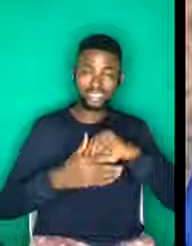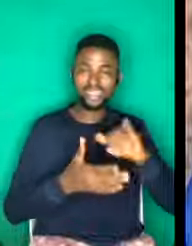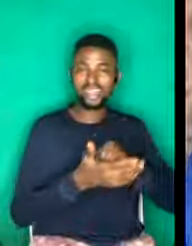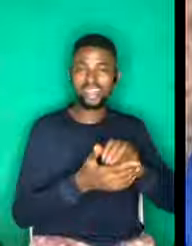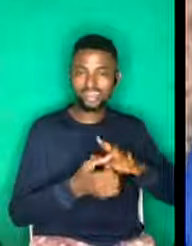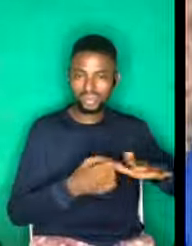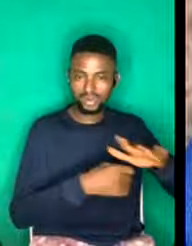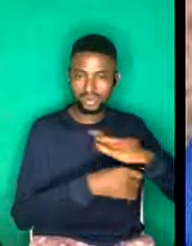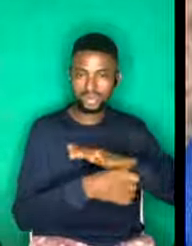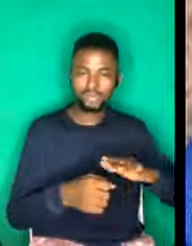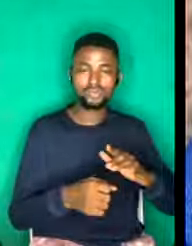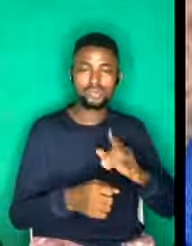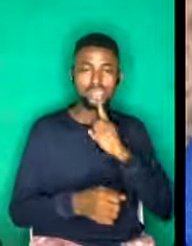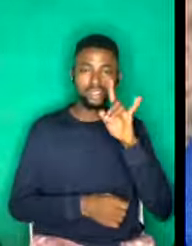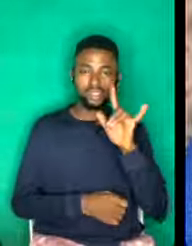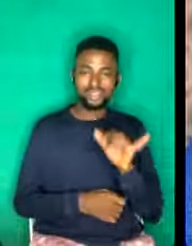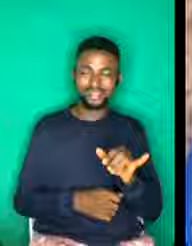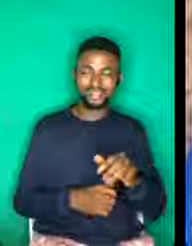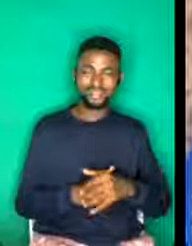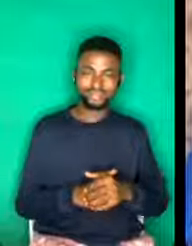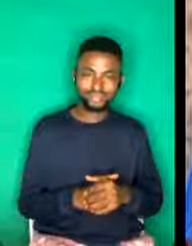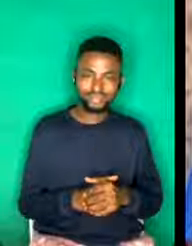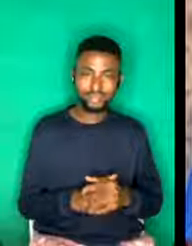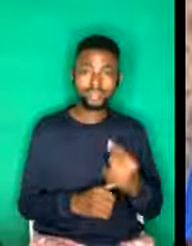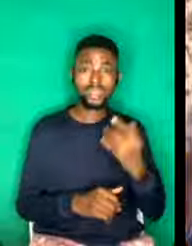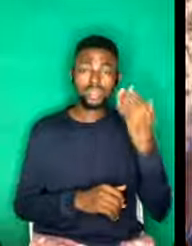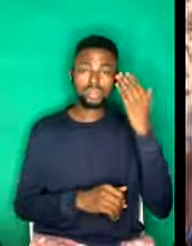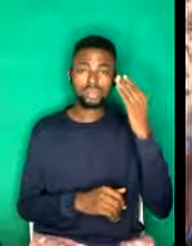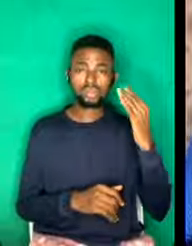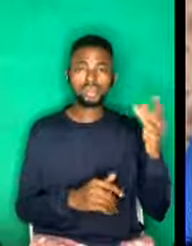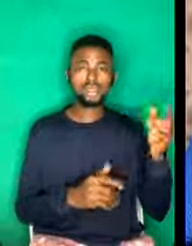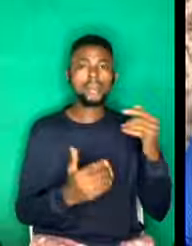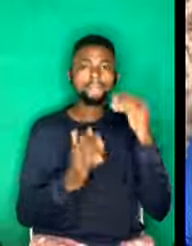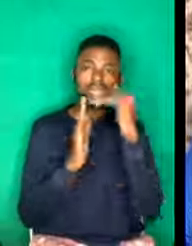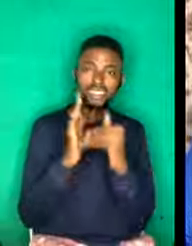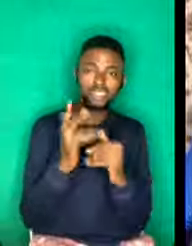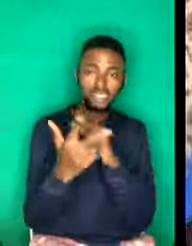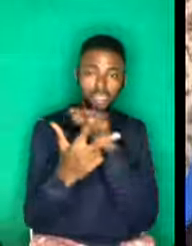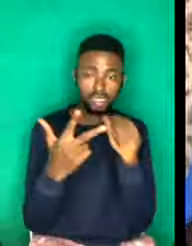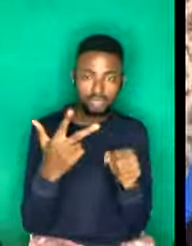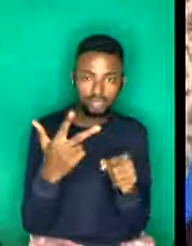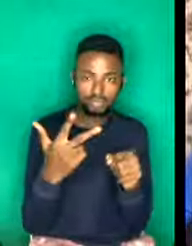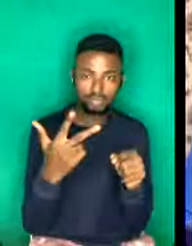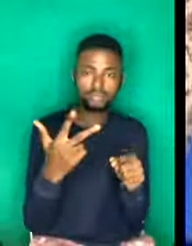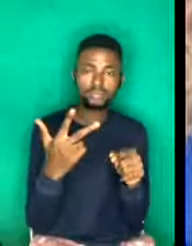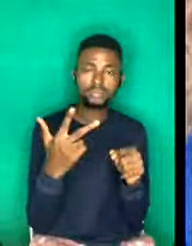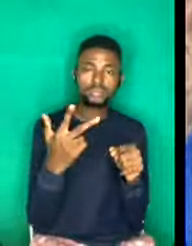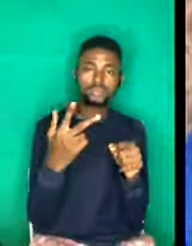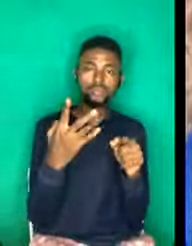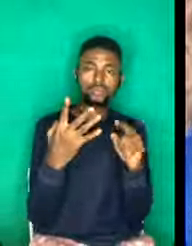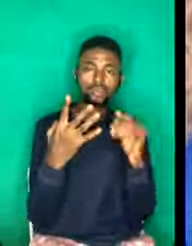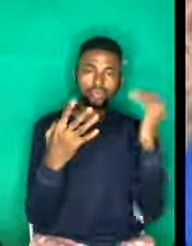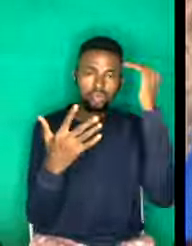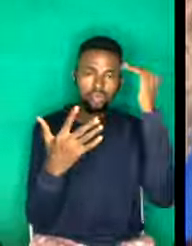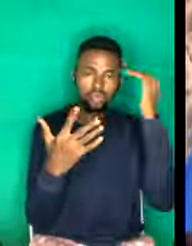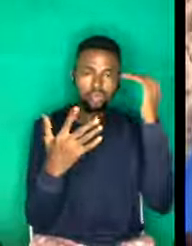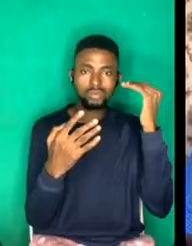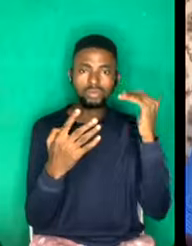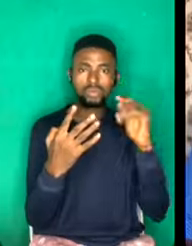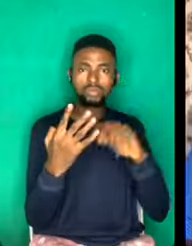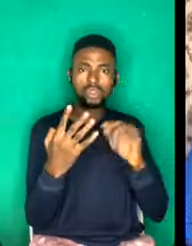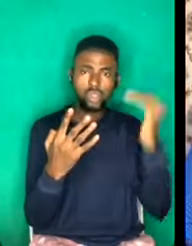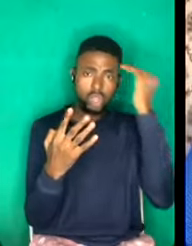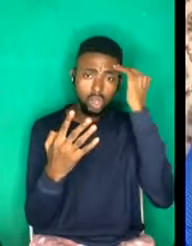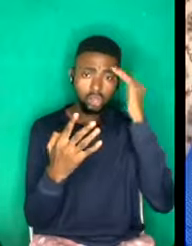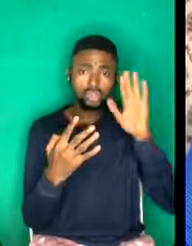So Okay. I don't know. I mean, I want to mention then knowledge of sign language. Yeah. That's know your